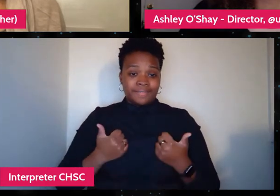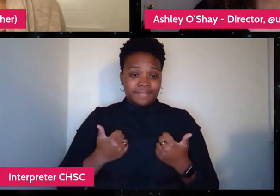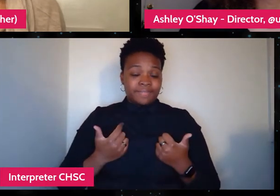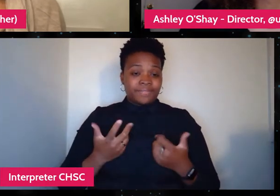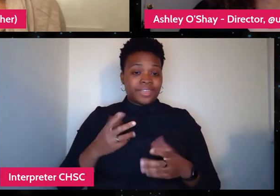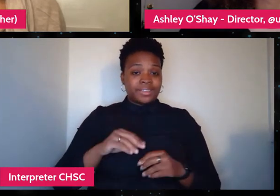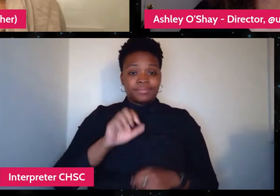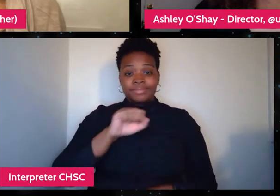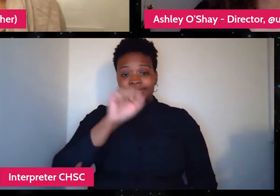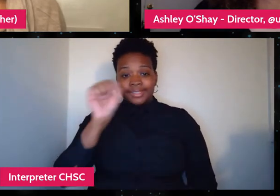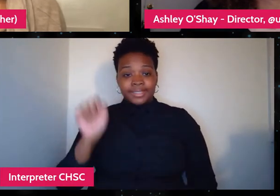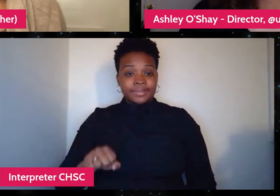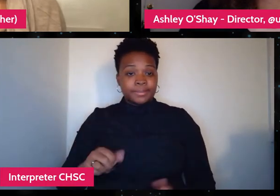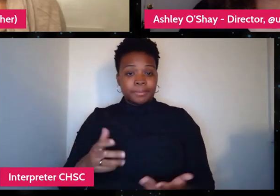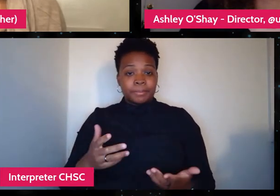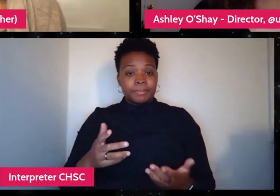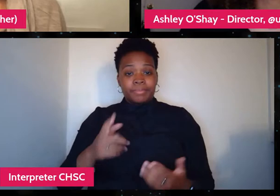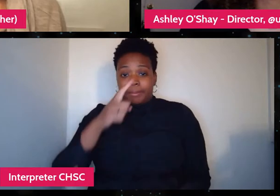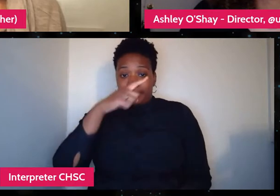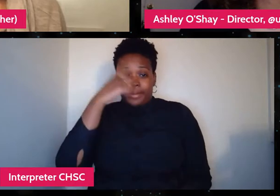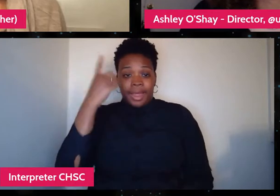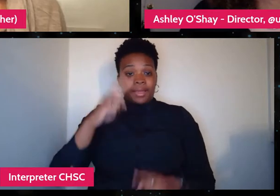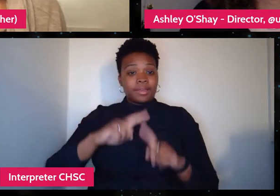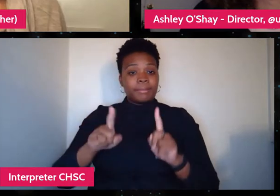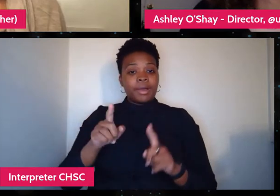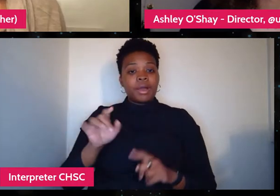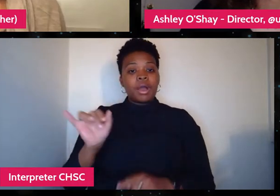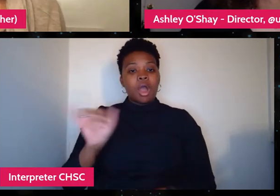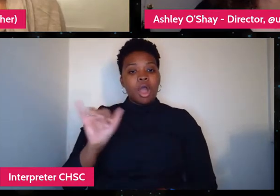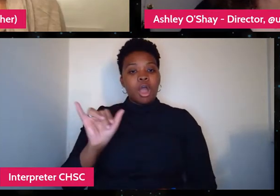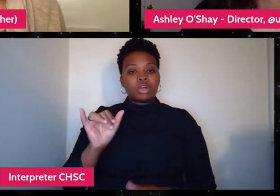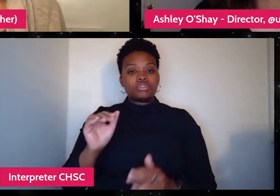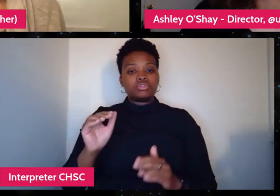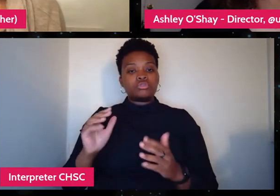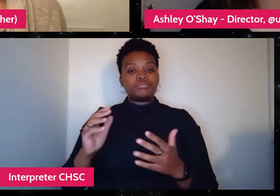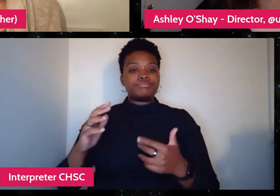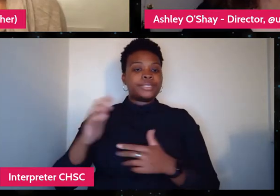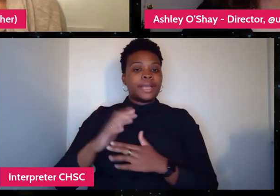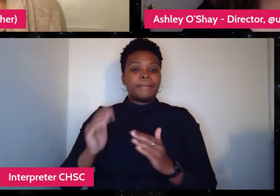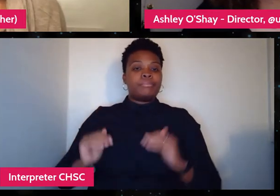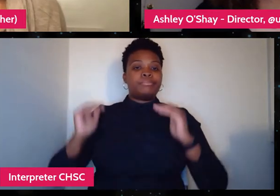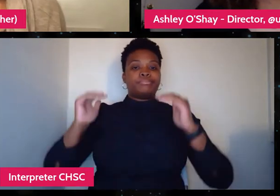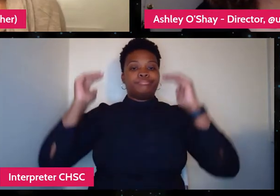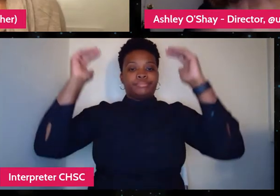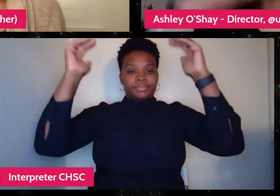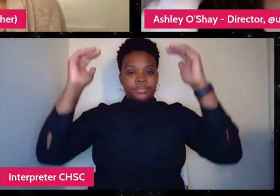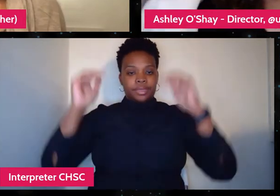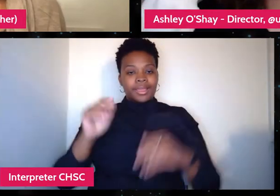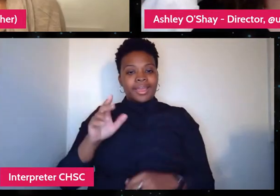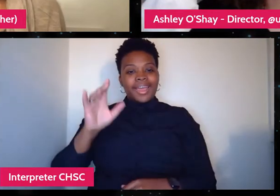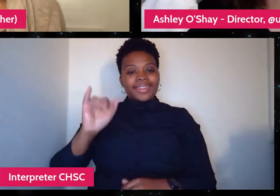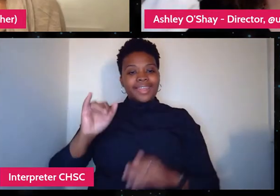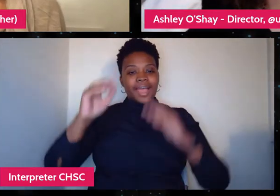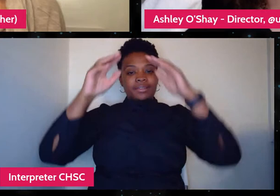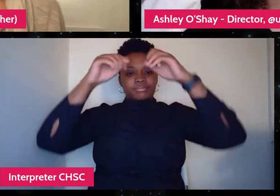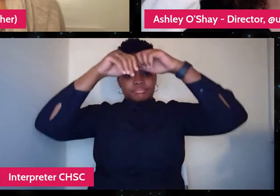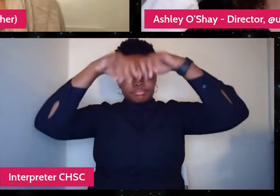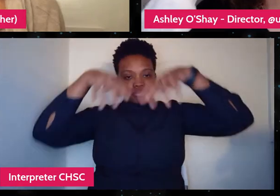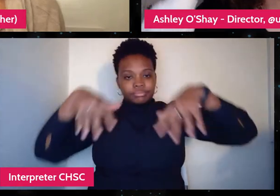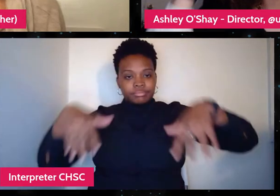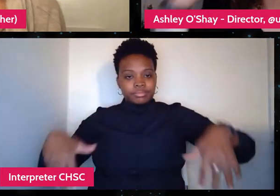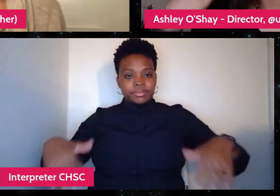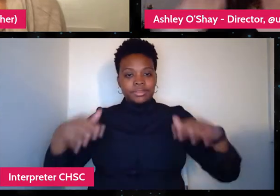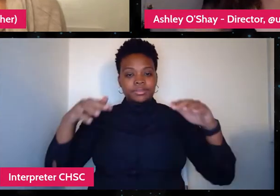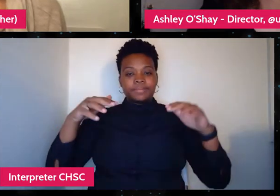of Blackness, you know, we're also in systems of patriarchy and capitalism, and a lot of that kind of trickles down into